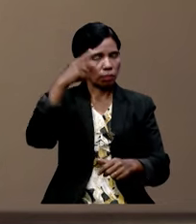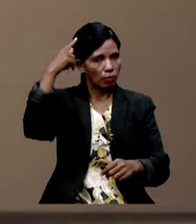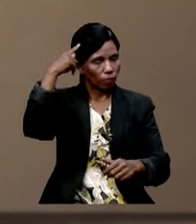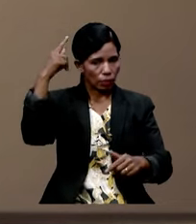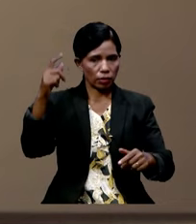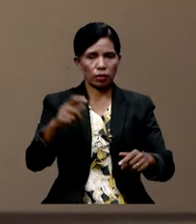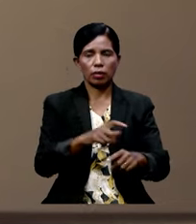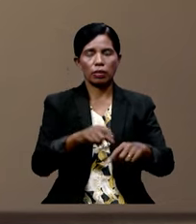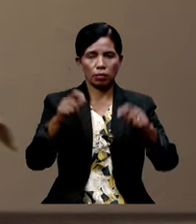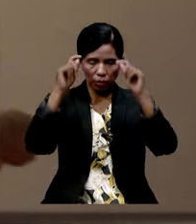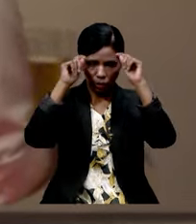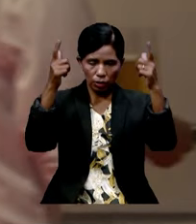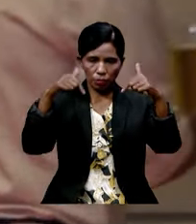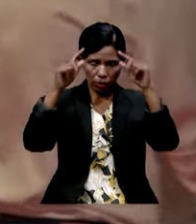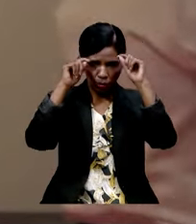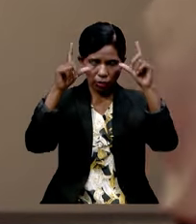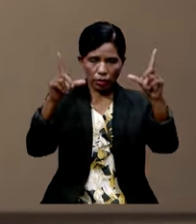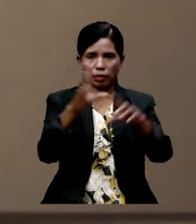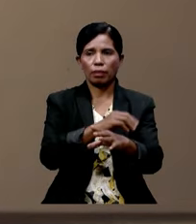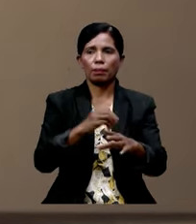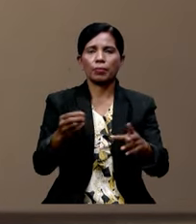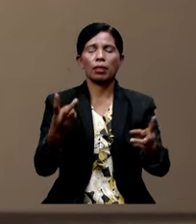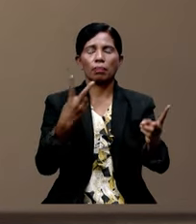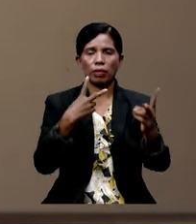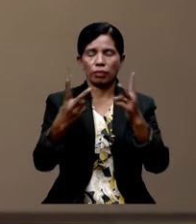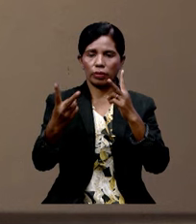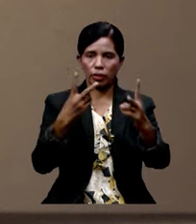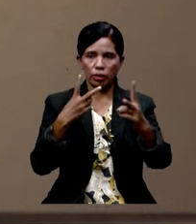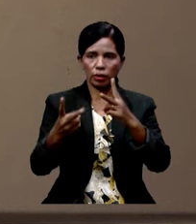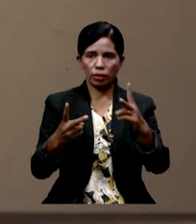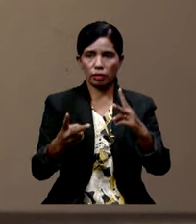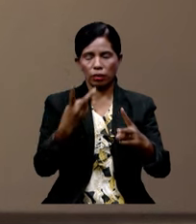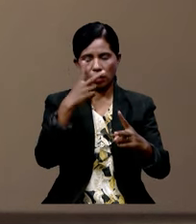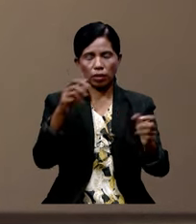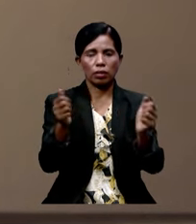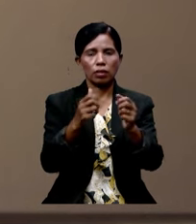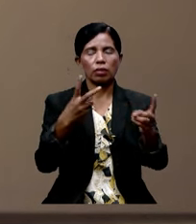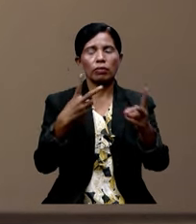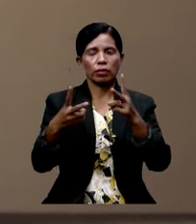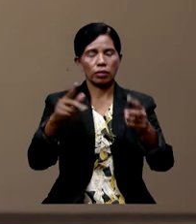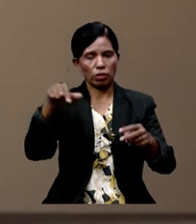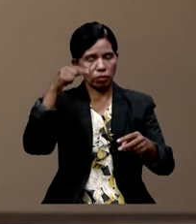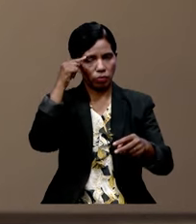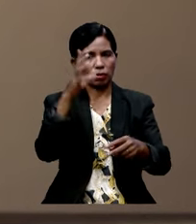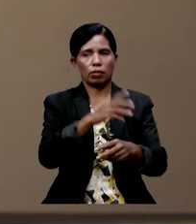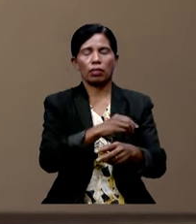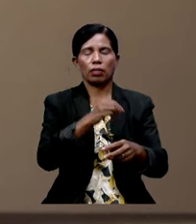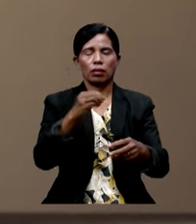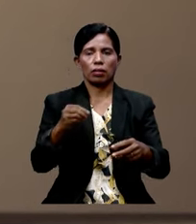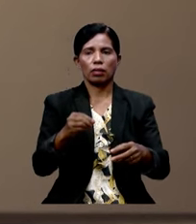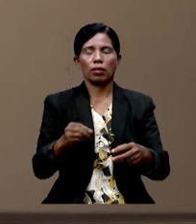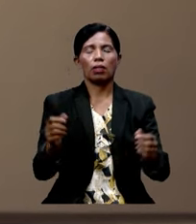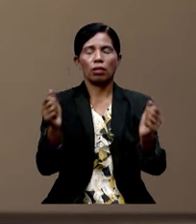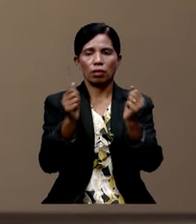Timor-Leste. Allow me to take this occasion to thank the government for the extraordinary